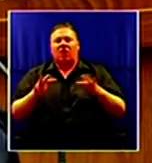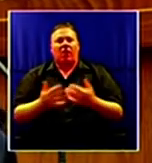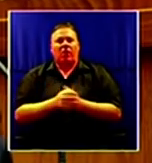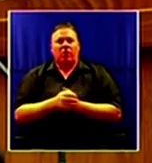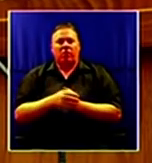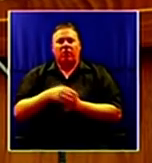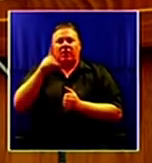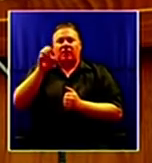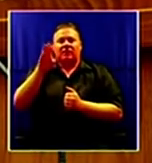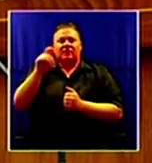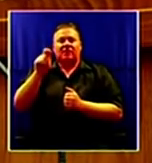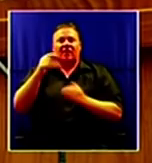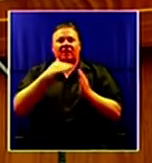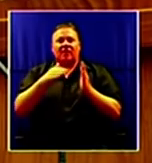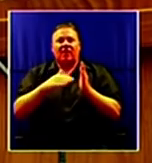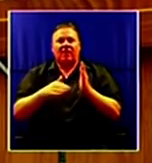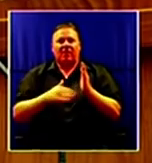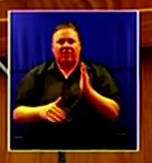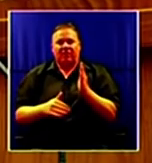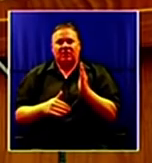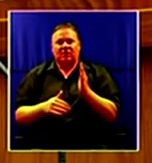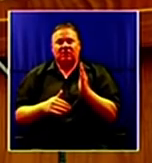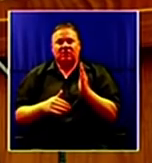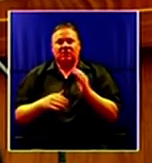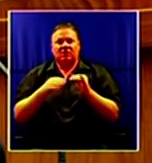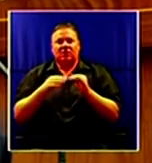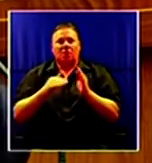levels lead to higher future taxation and uncertainty.